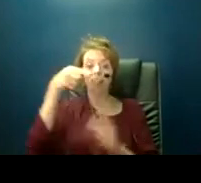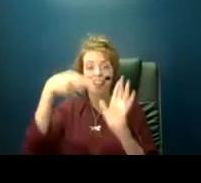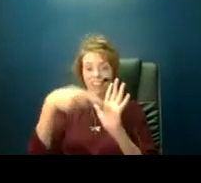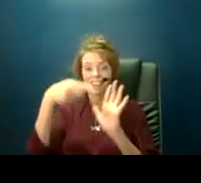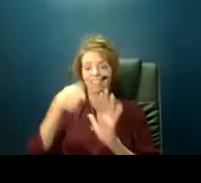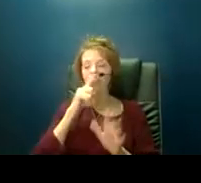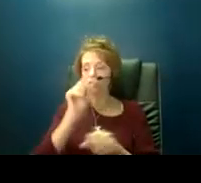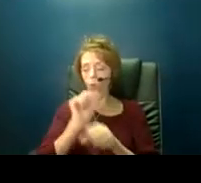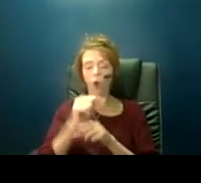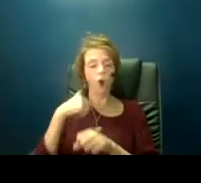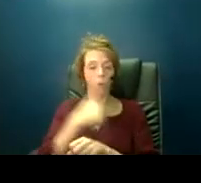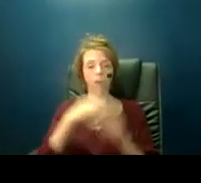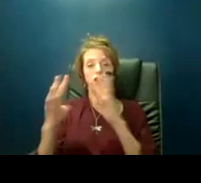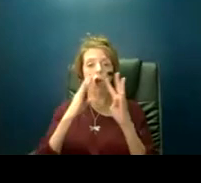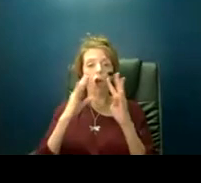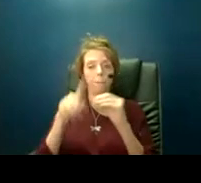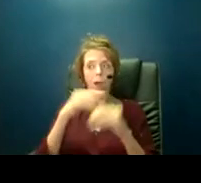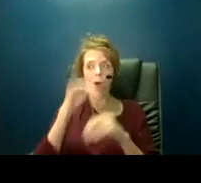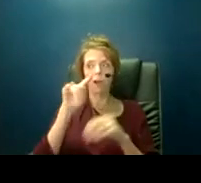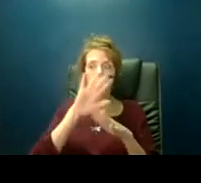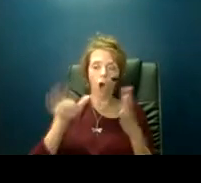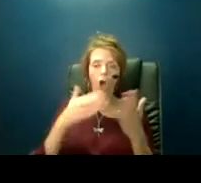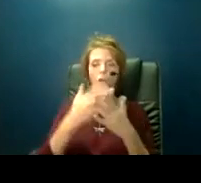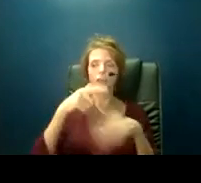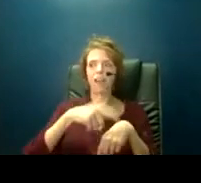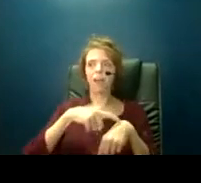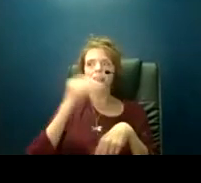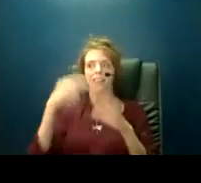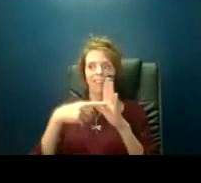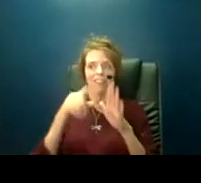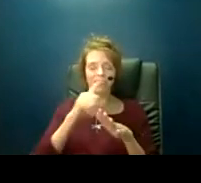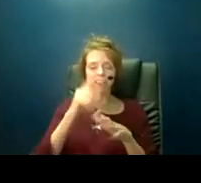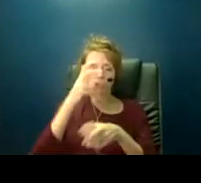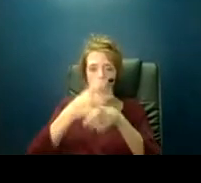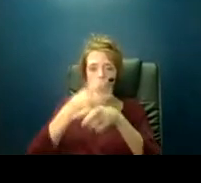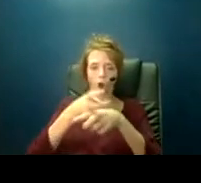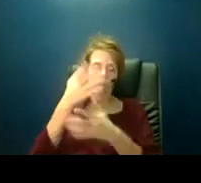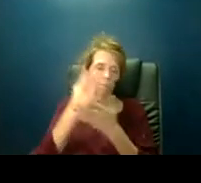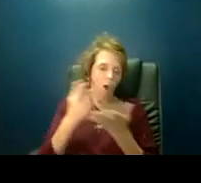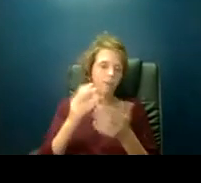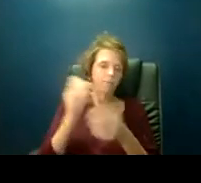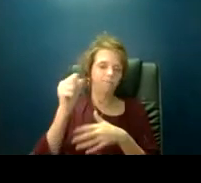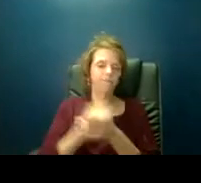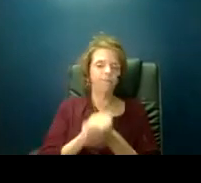about it all the time of, and this is the hard part, and you know,